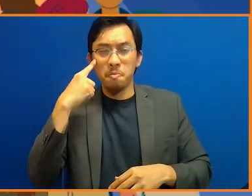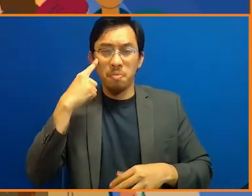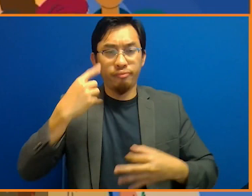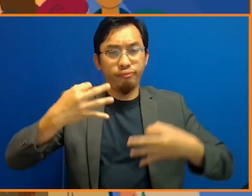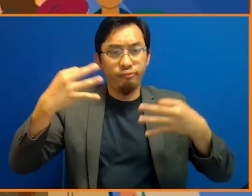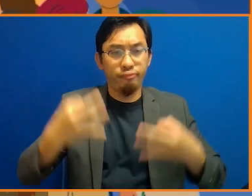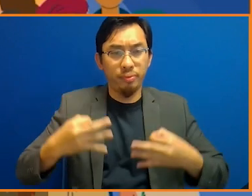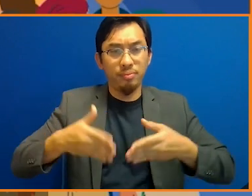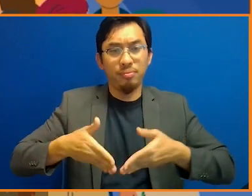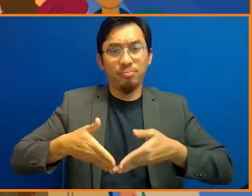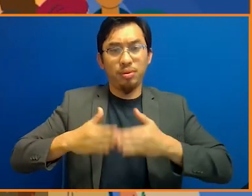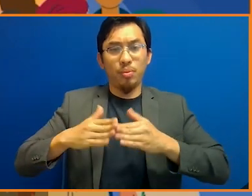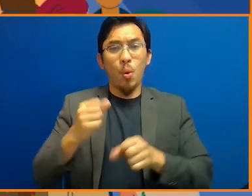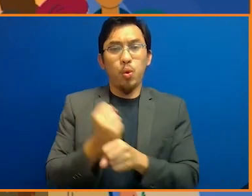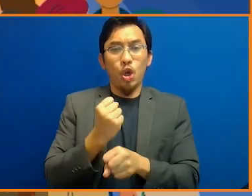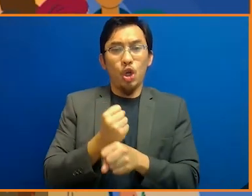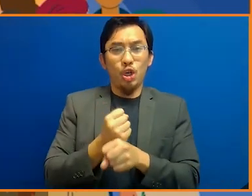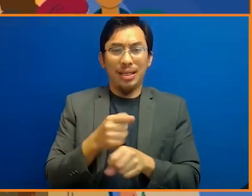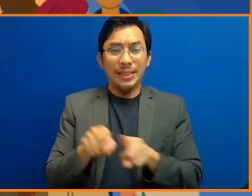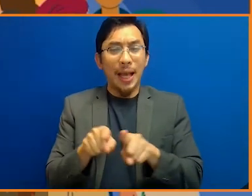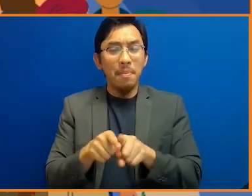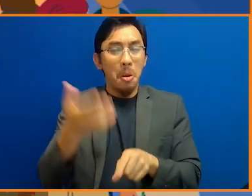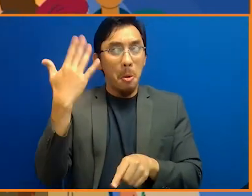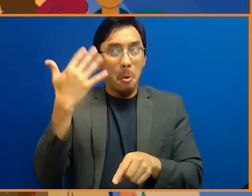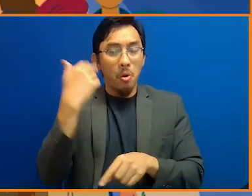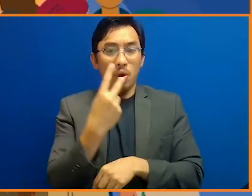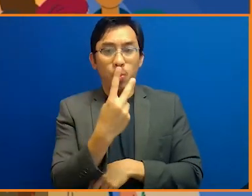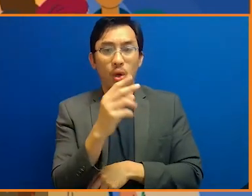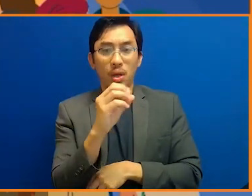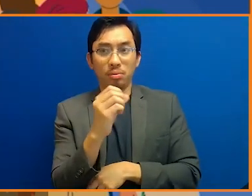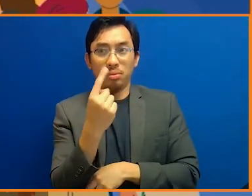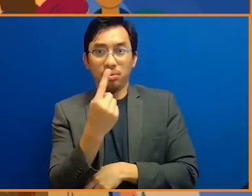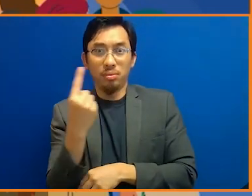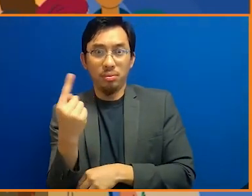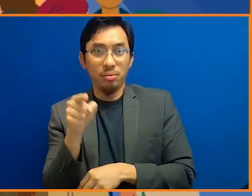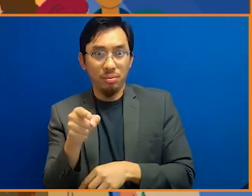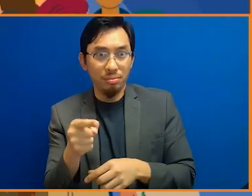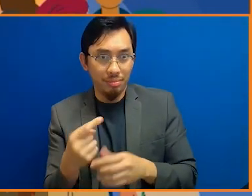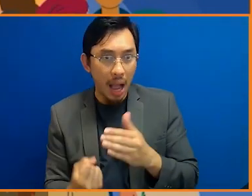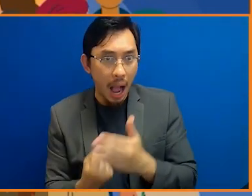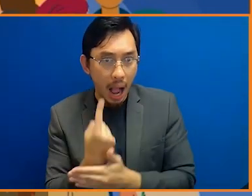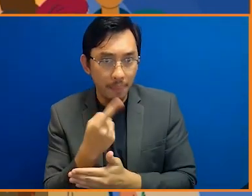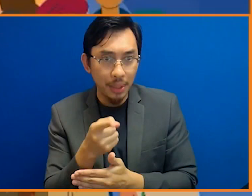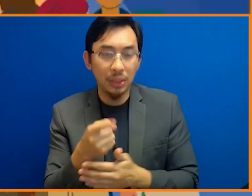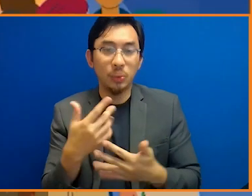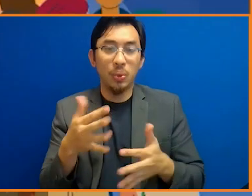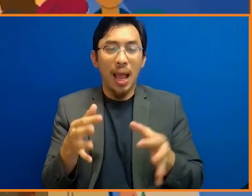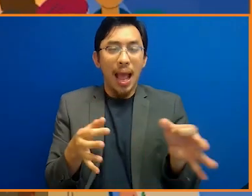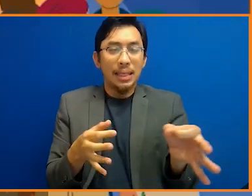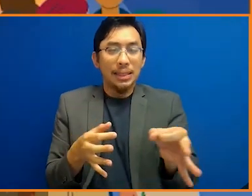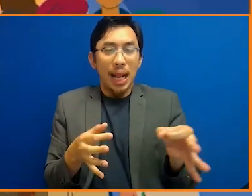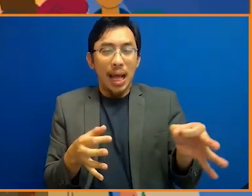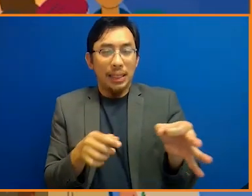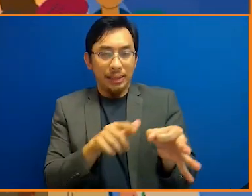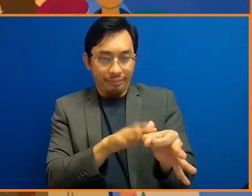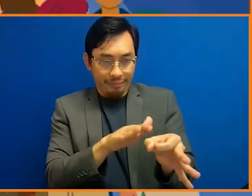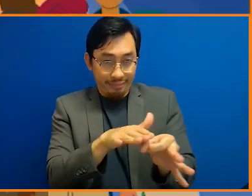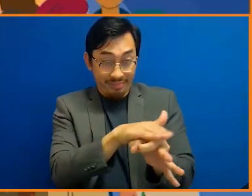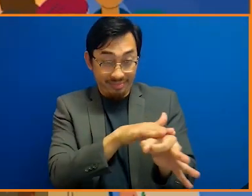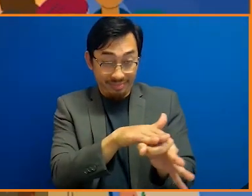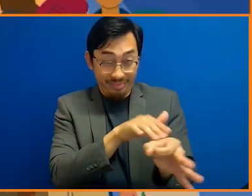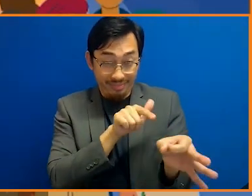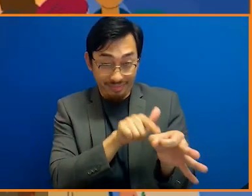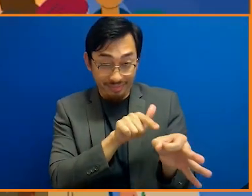decided to build it, and it works in case of 2011. And